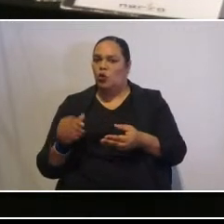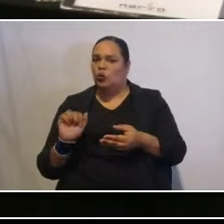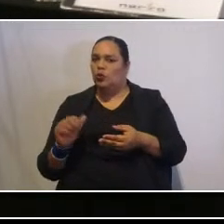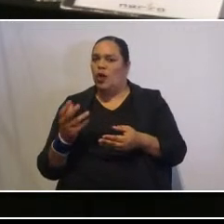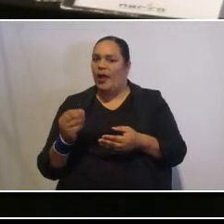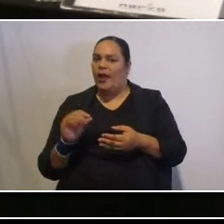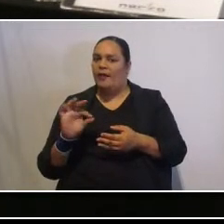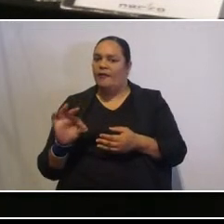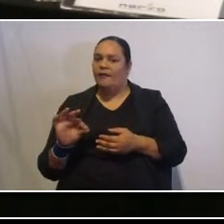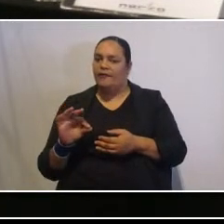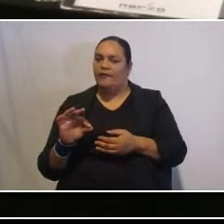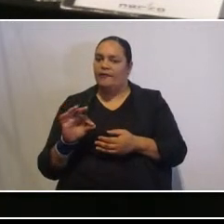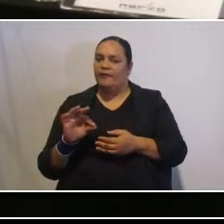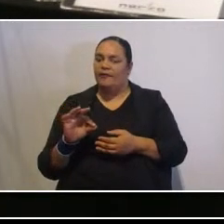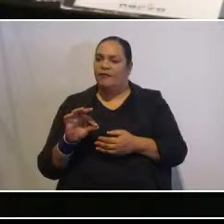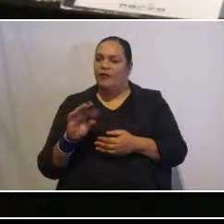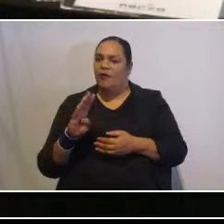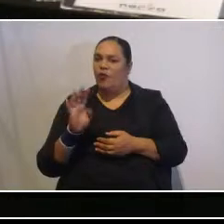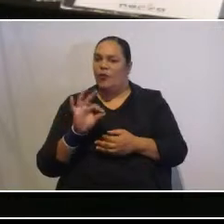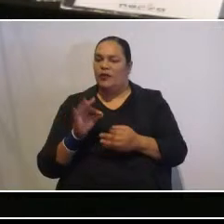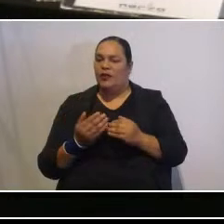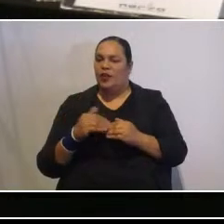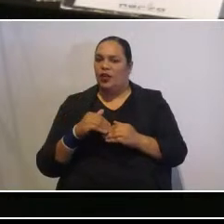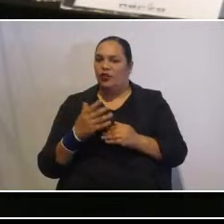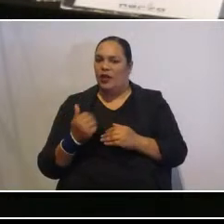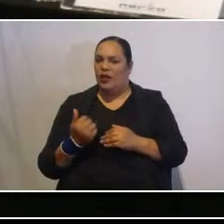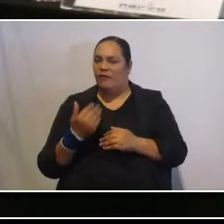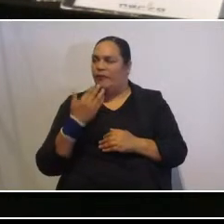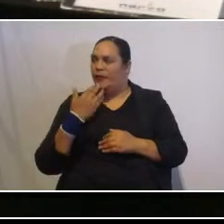that RCA being a 4% increase? Thank you, ma'am.